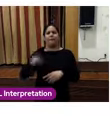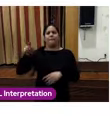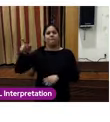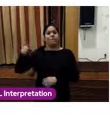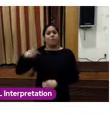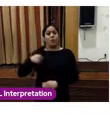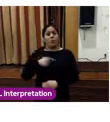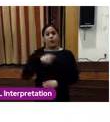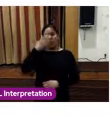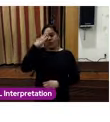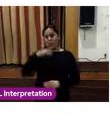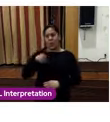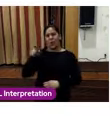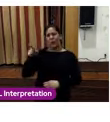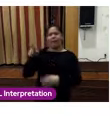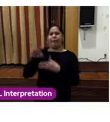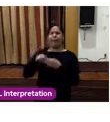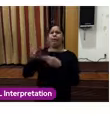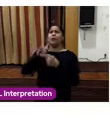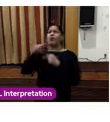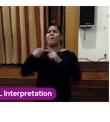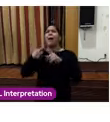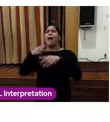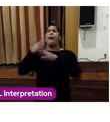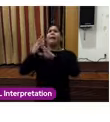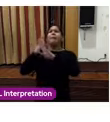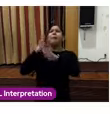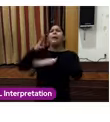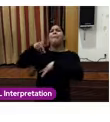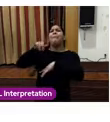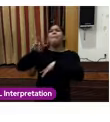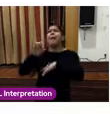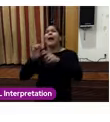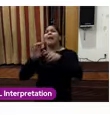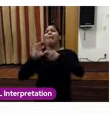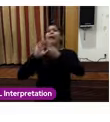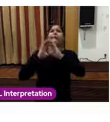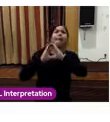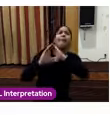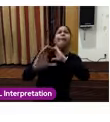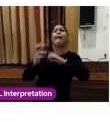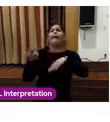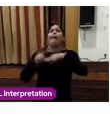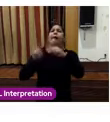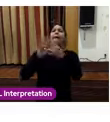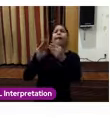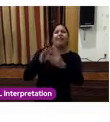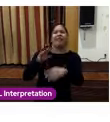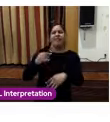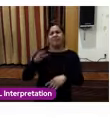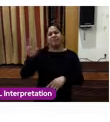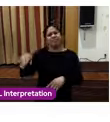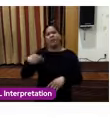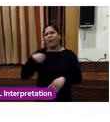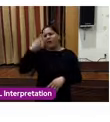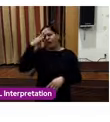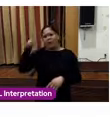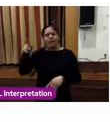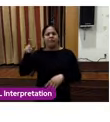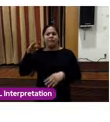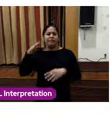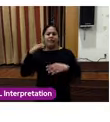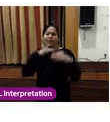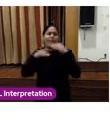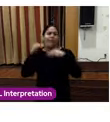stuff, we know that that's bull, first of all. It takes years to build out any pipeline, one. Two, that